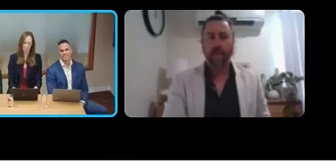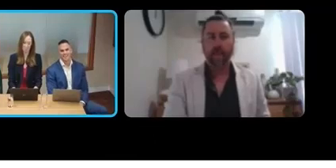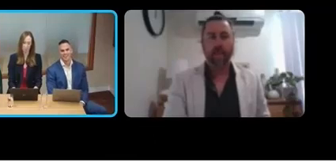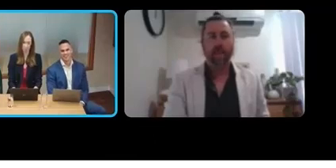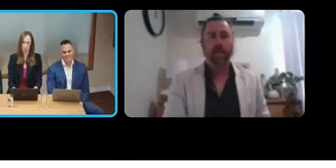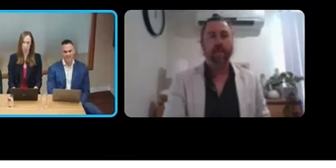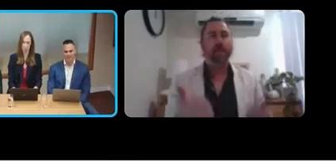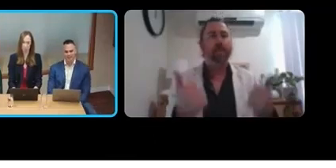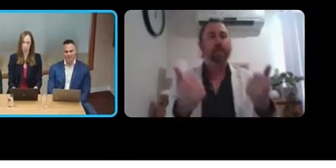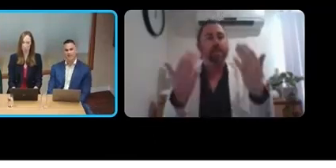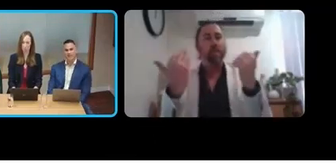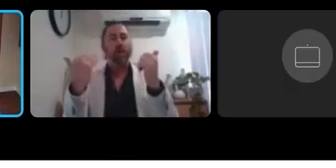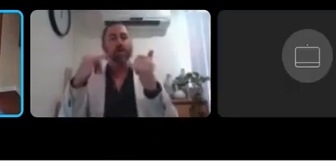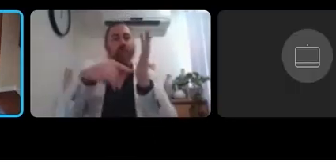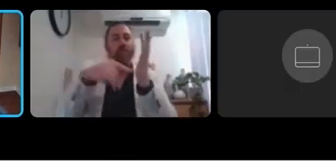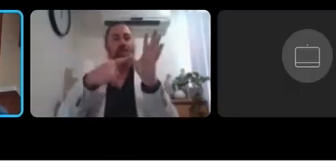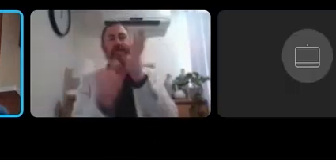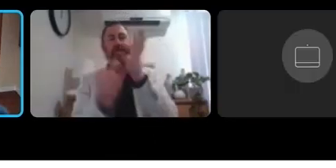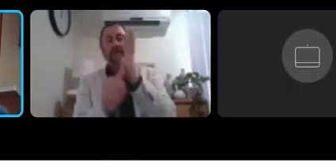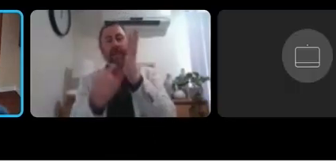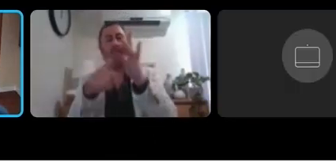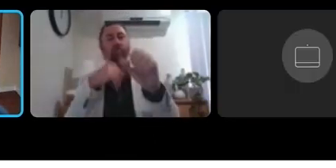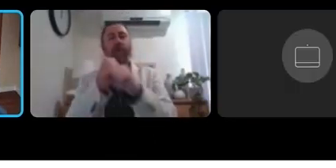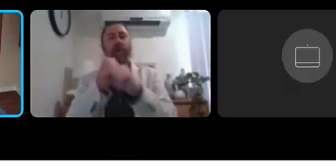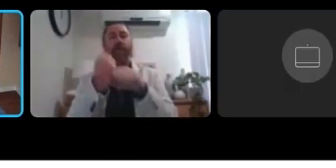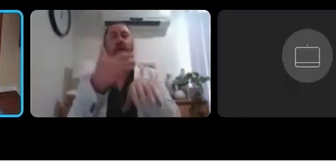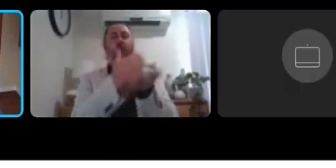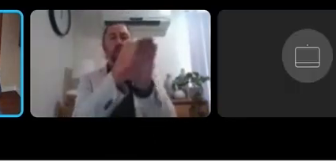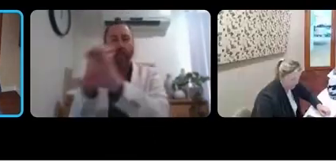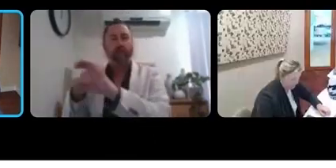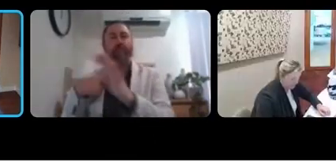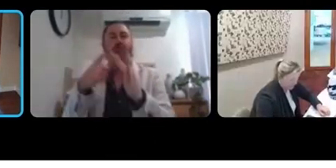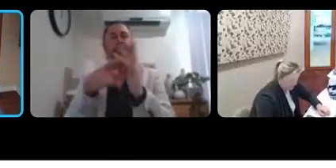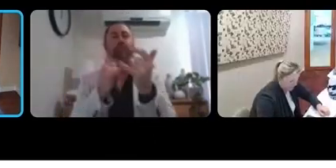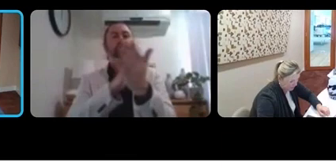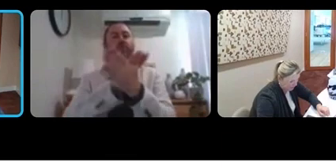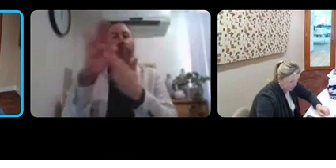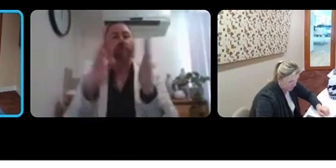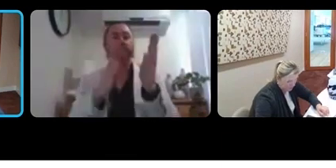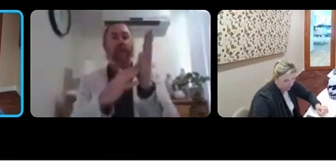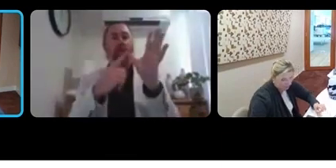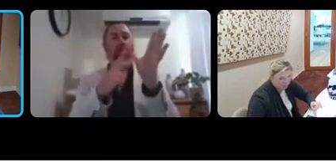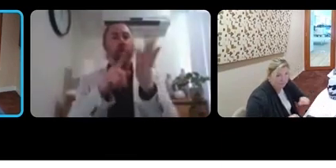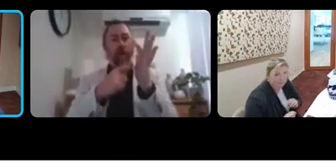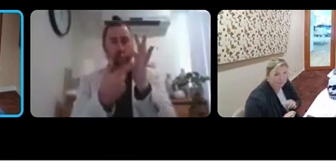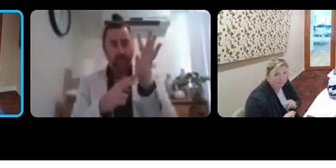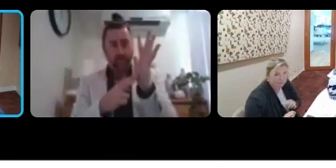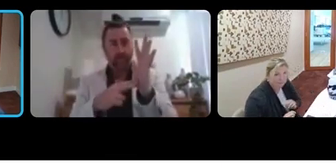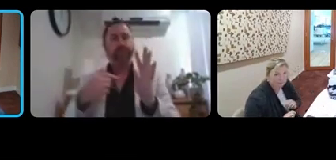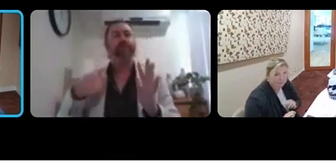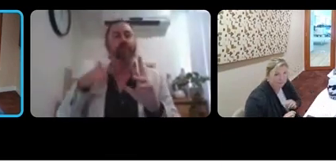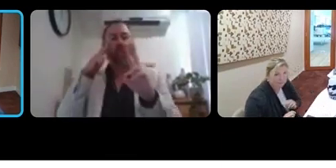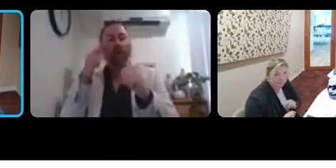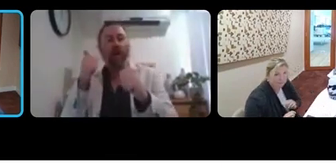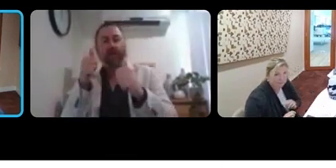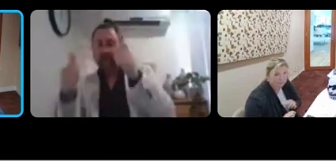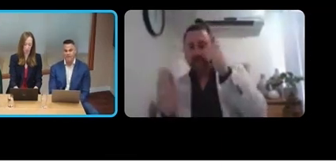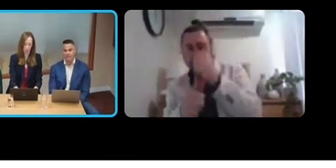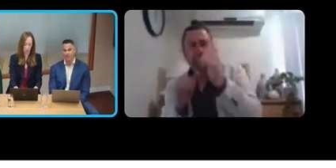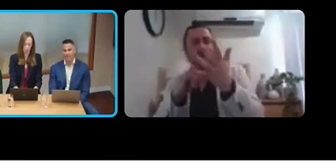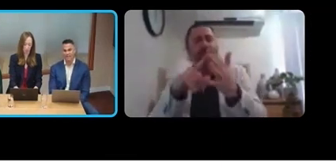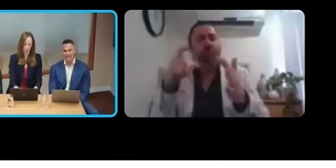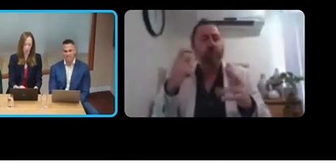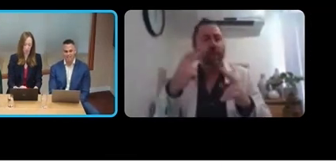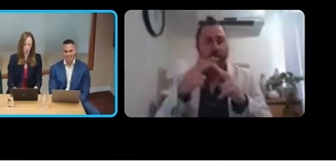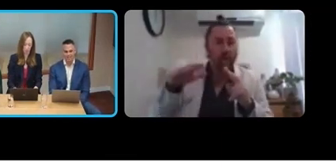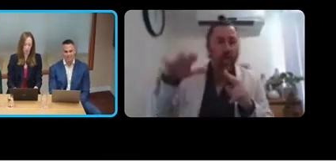Welcome to the Star Ratings webinar. My name is Joshua Malden, Assistant Secretary of the Choice and Transparency Branch of the Quality Assurance Division of the Department